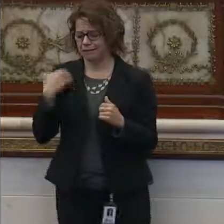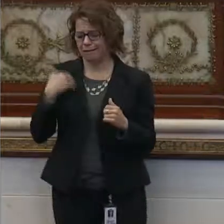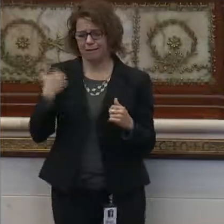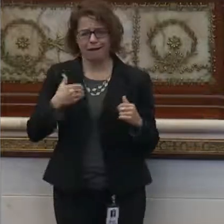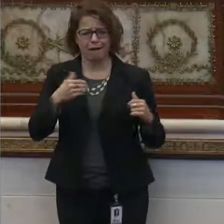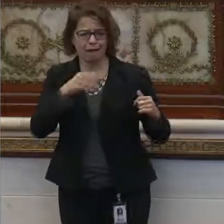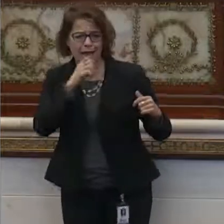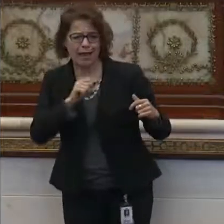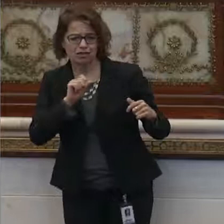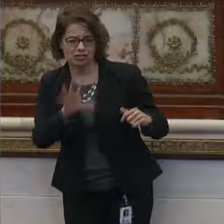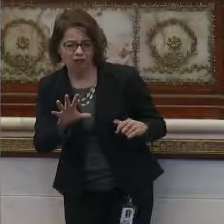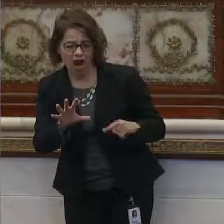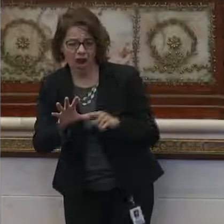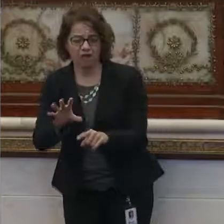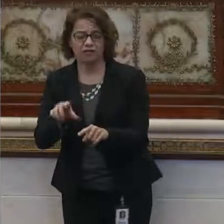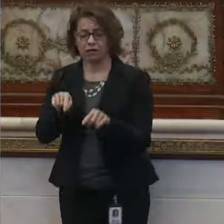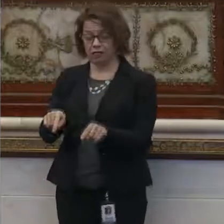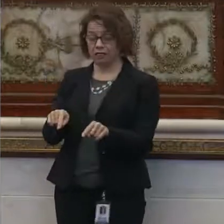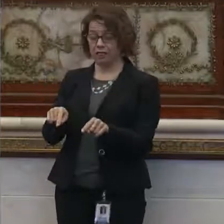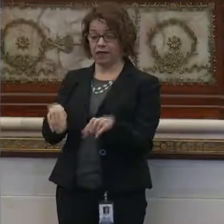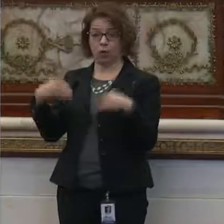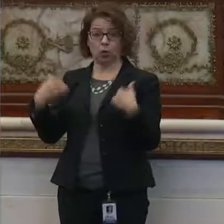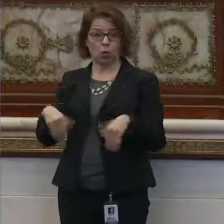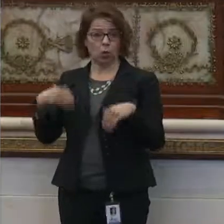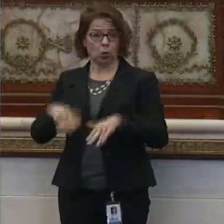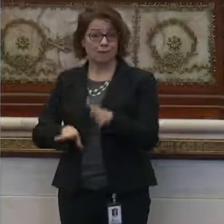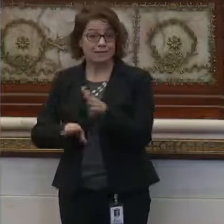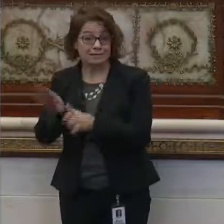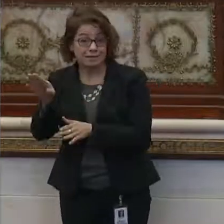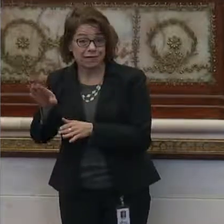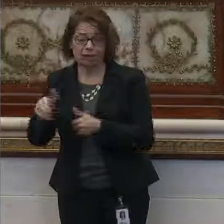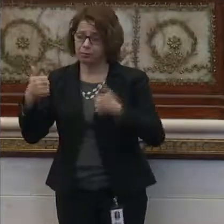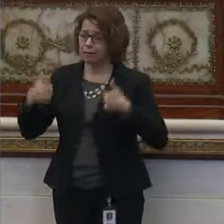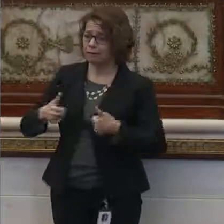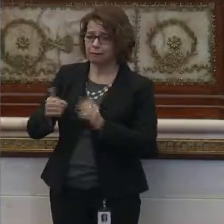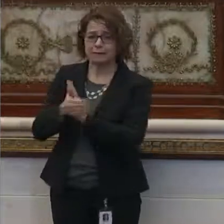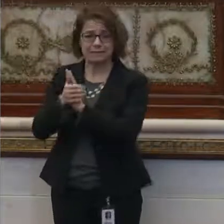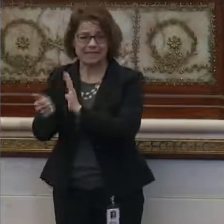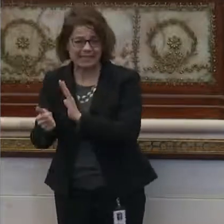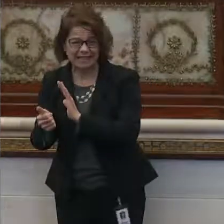five, they are developing great skills.